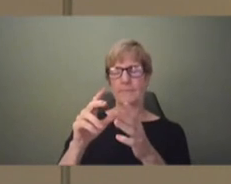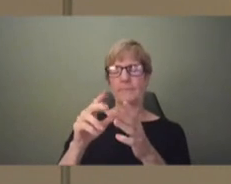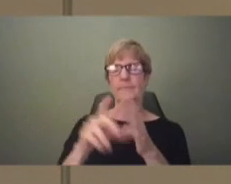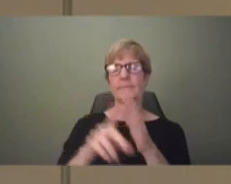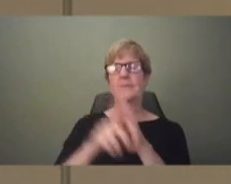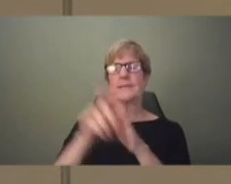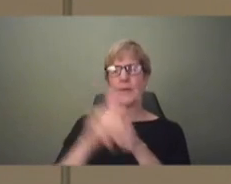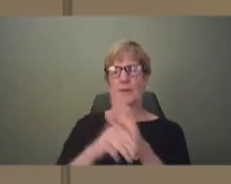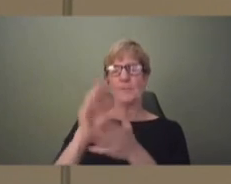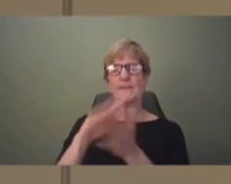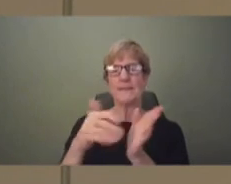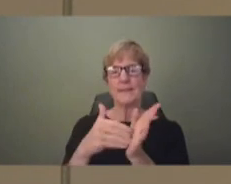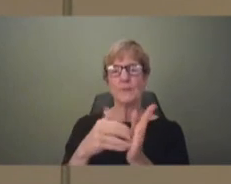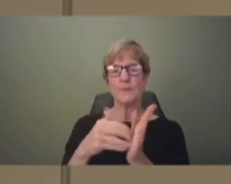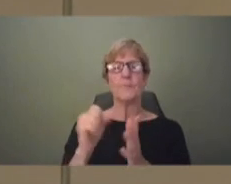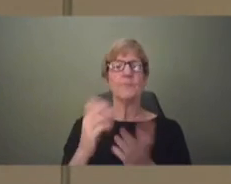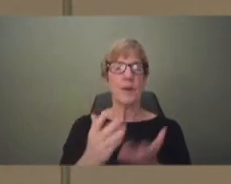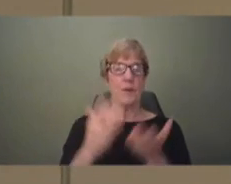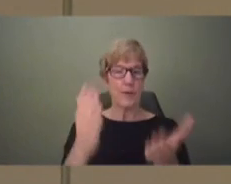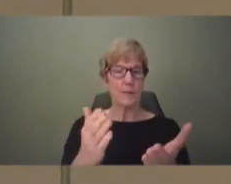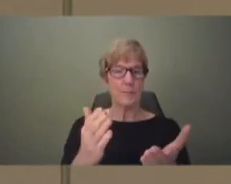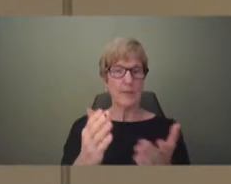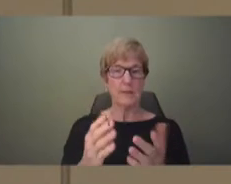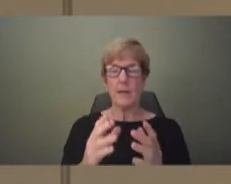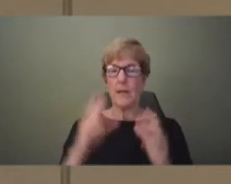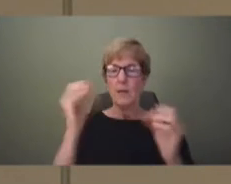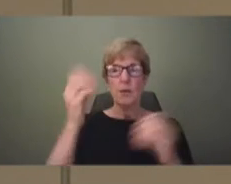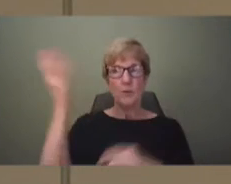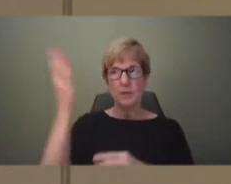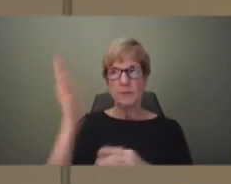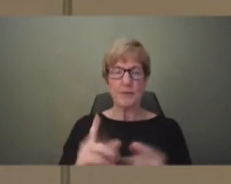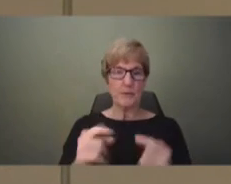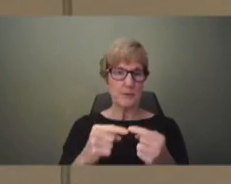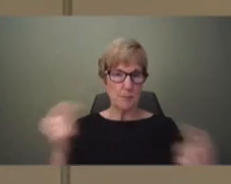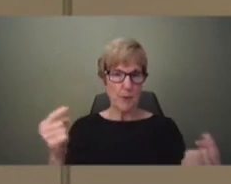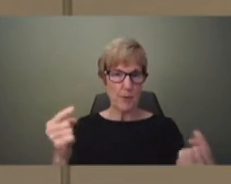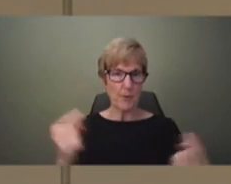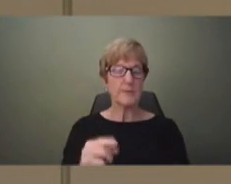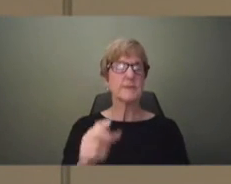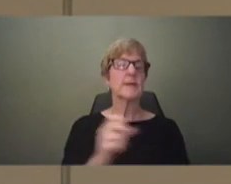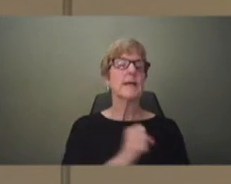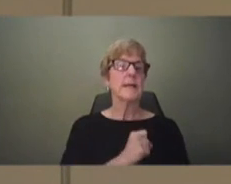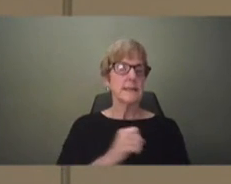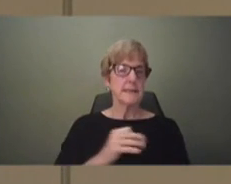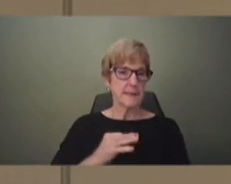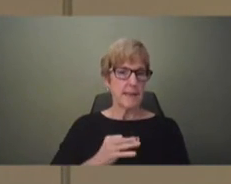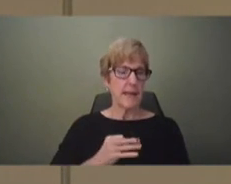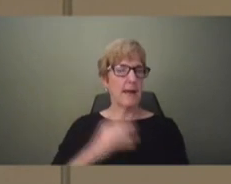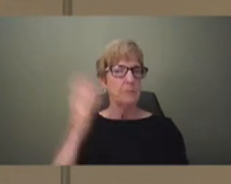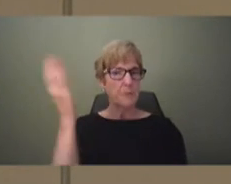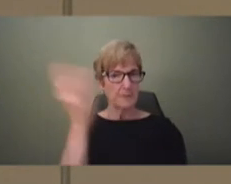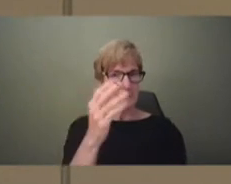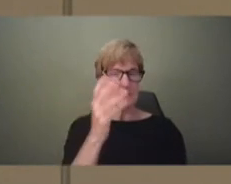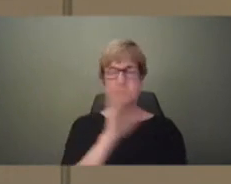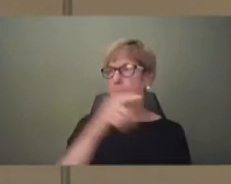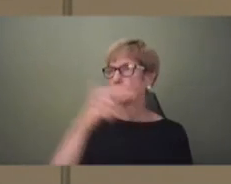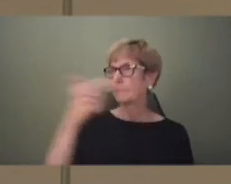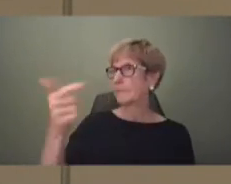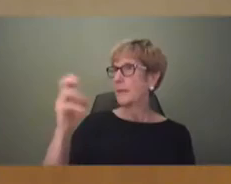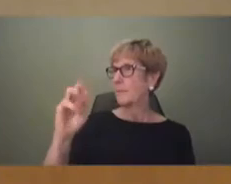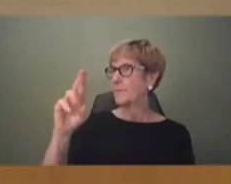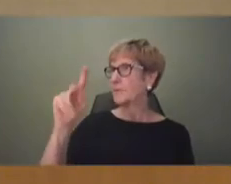petition um we do not have any speakers in opposition so after staff's presentation um Mr Lindsay you will have three